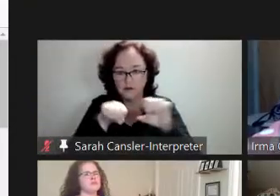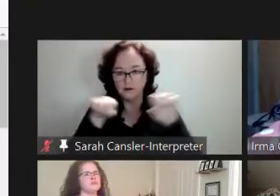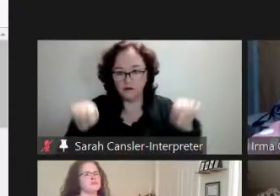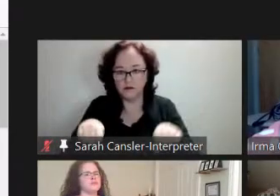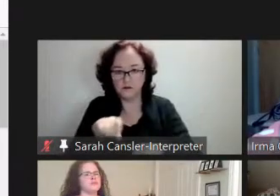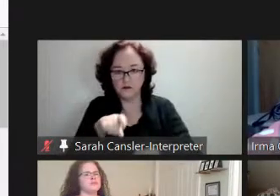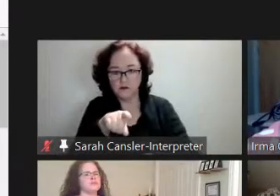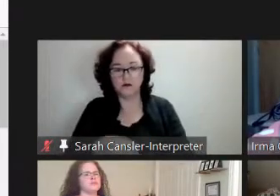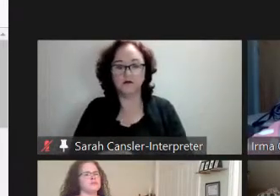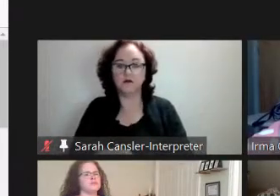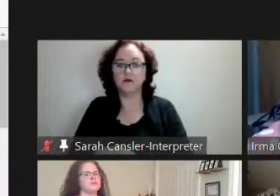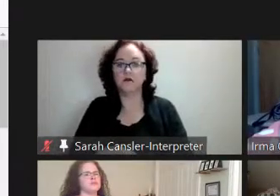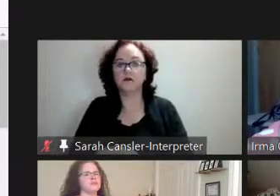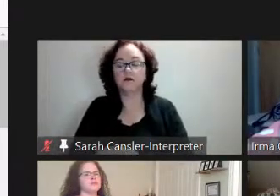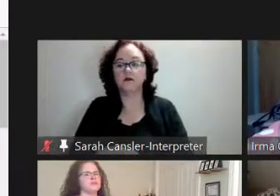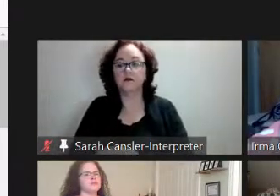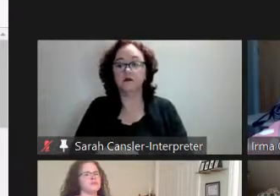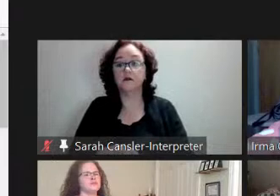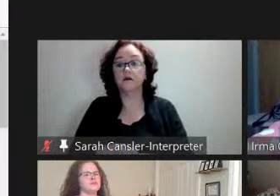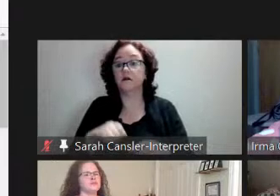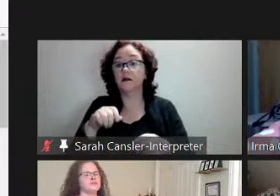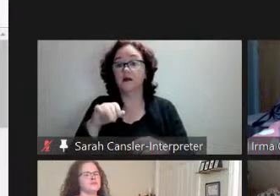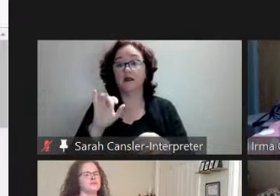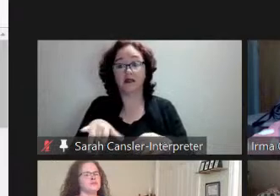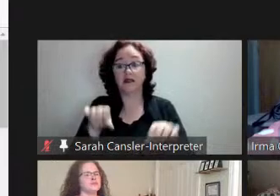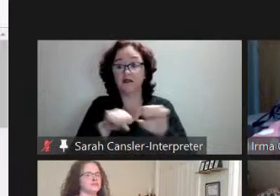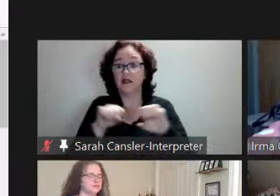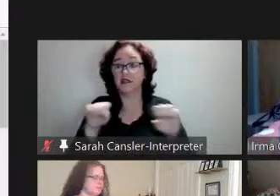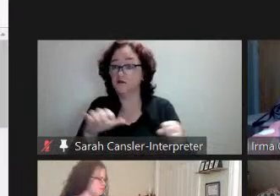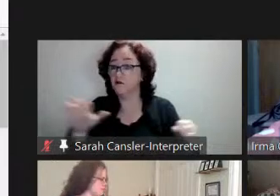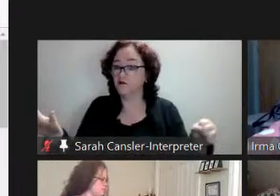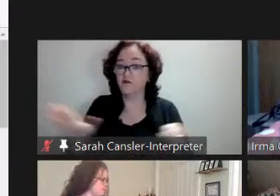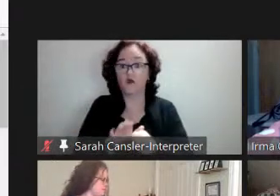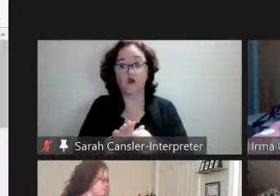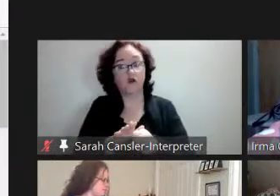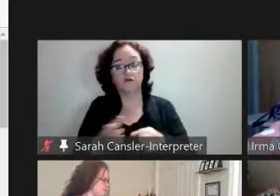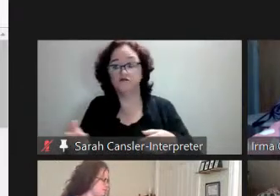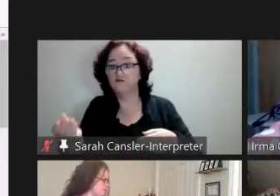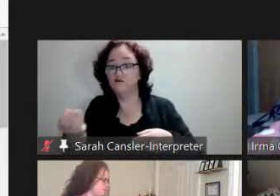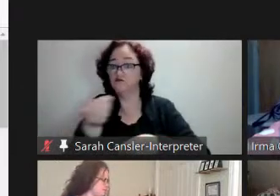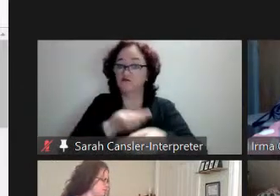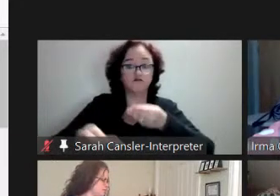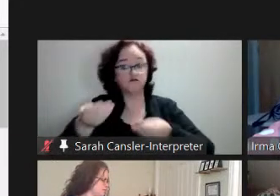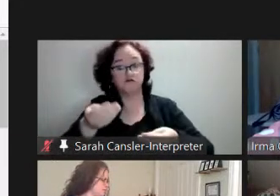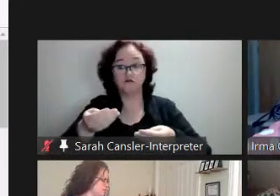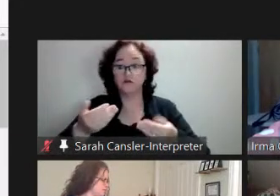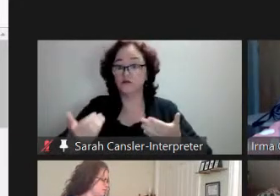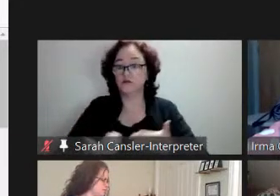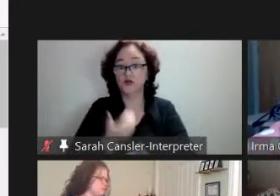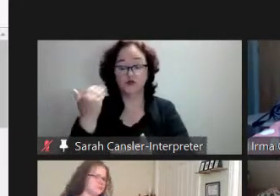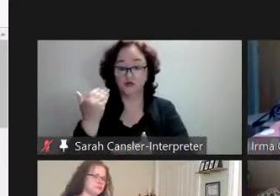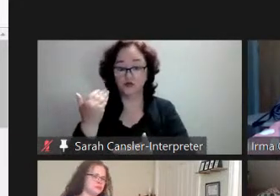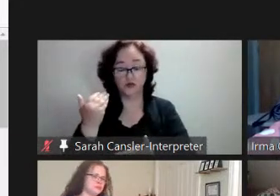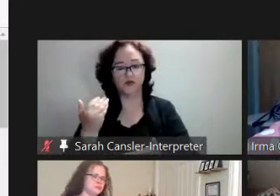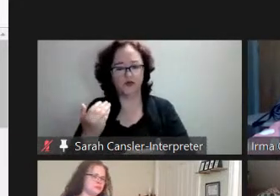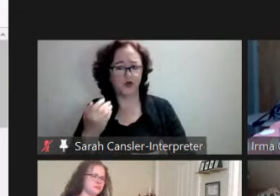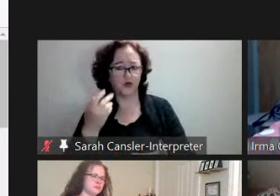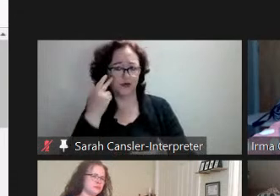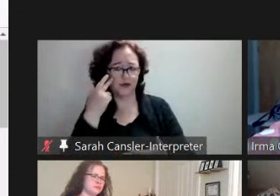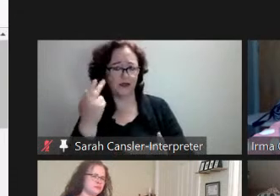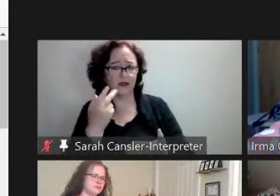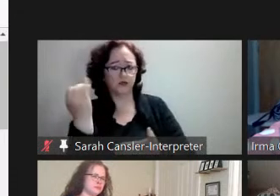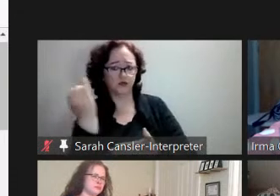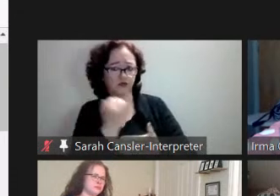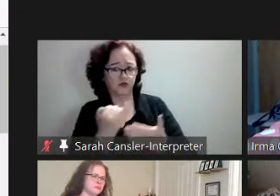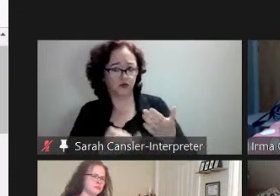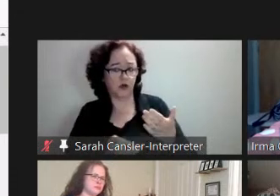The station will be totally replaced. And you can see the rendering here, but one of the features is